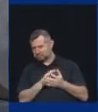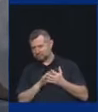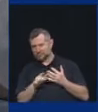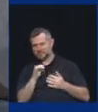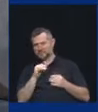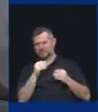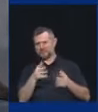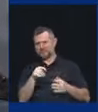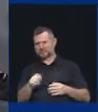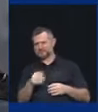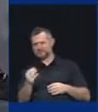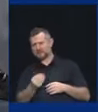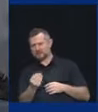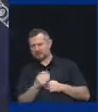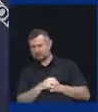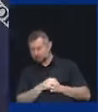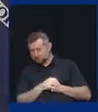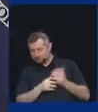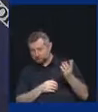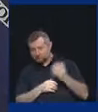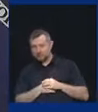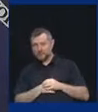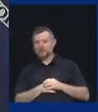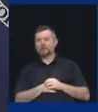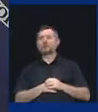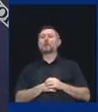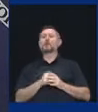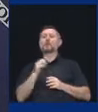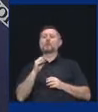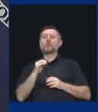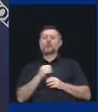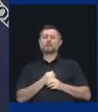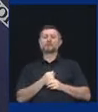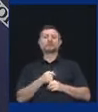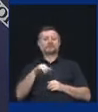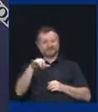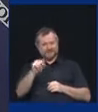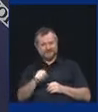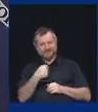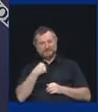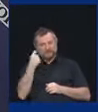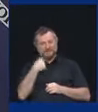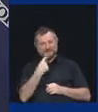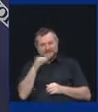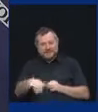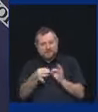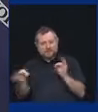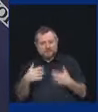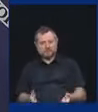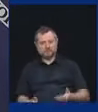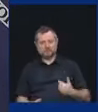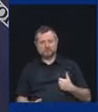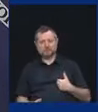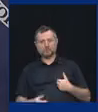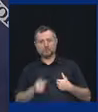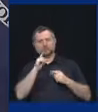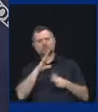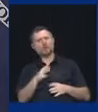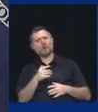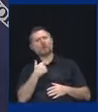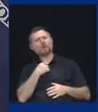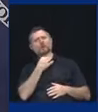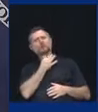Monday, then there might be a change. Yes, that's what I just said. But I was just, you know, wondering just